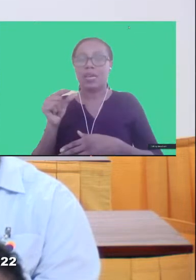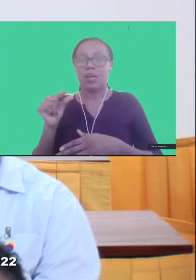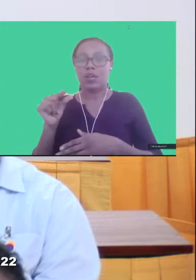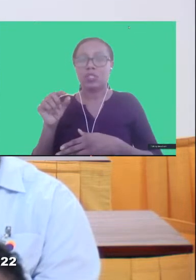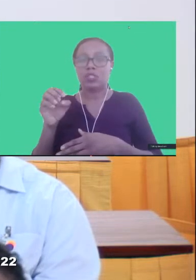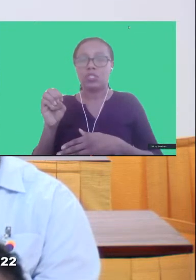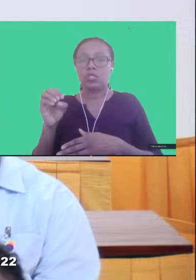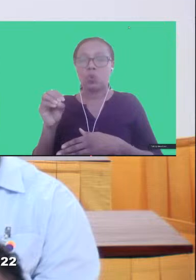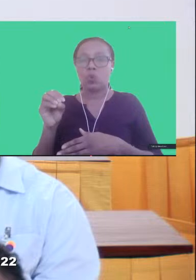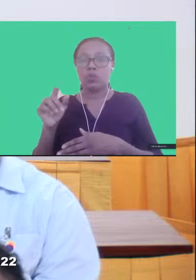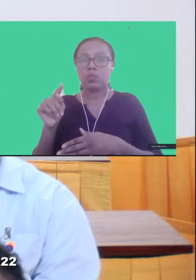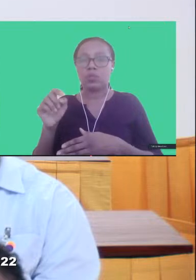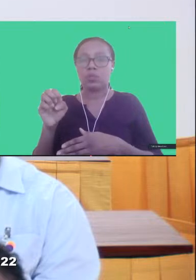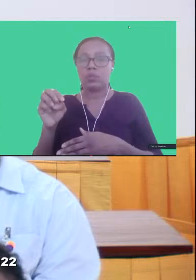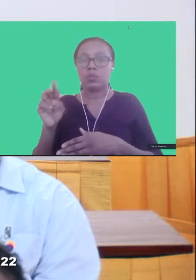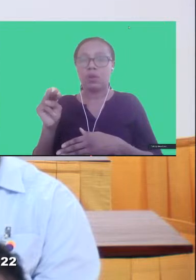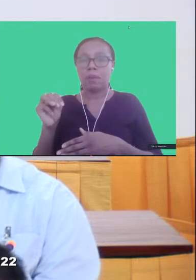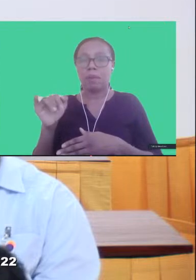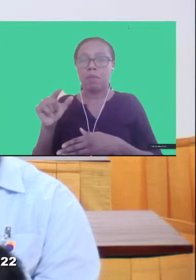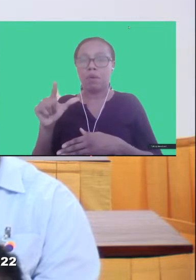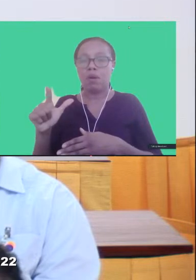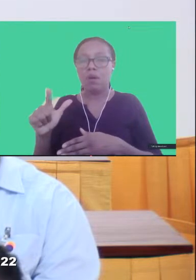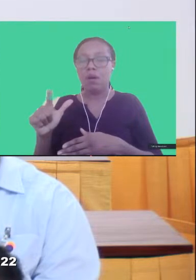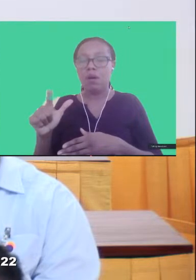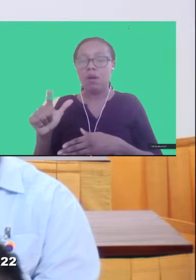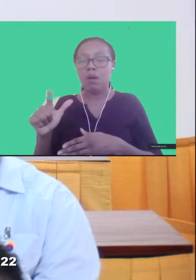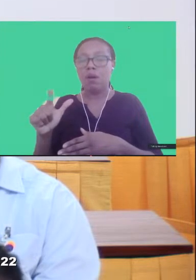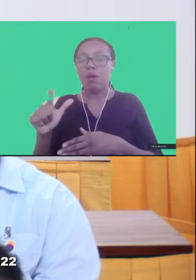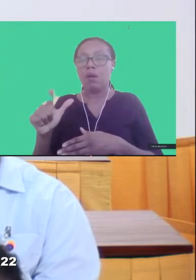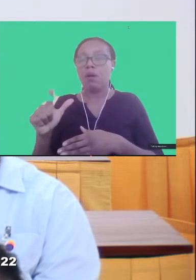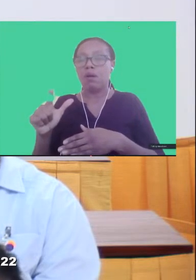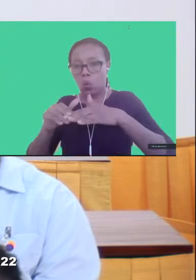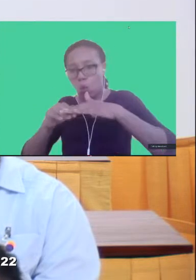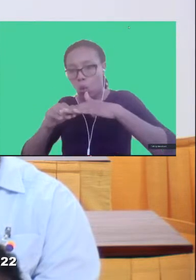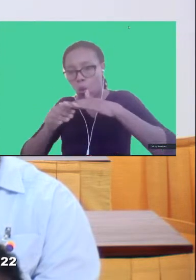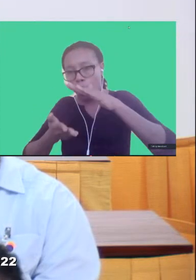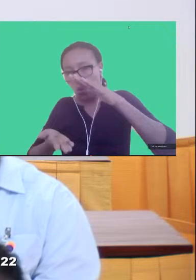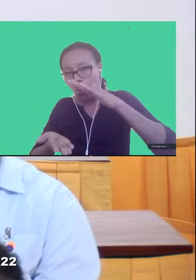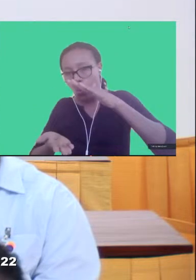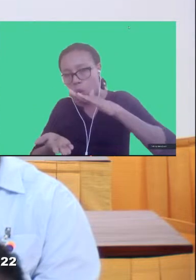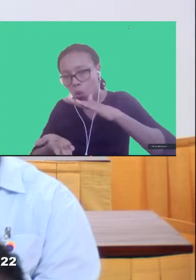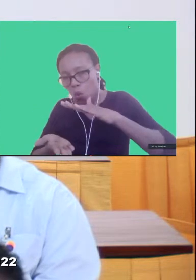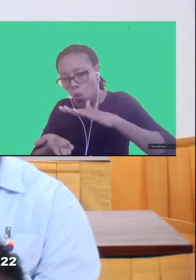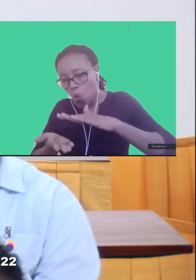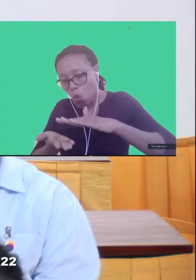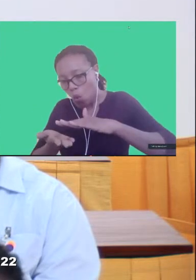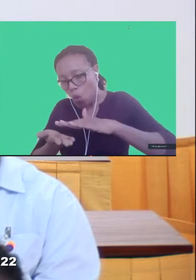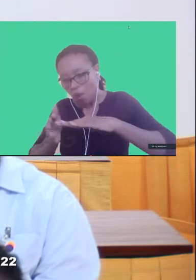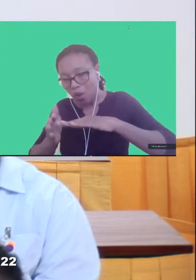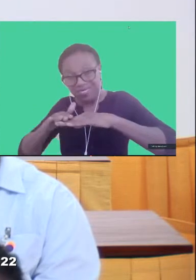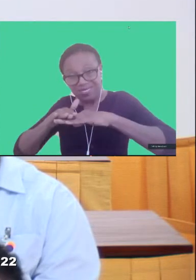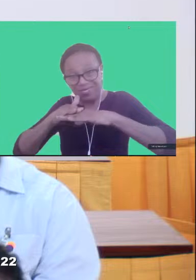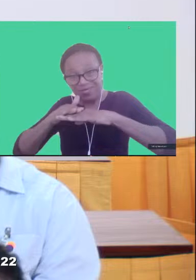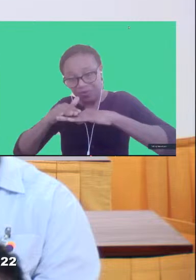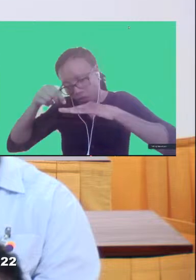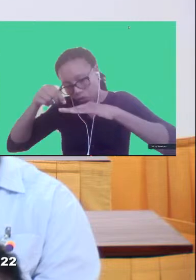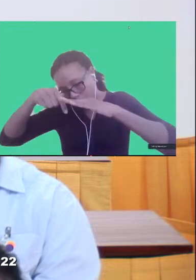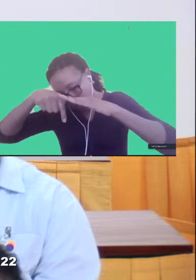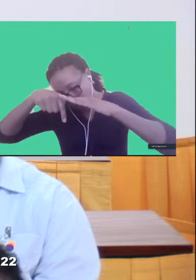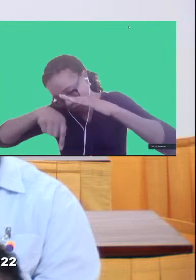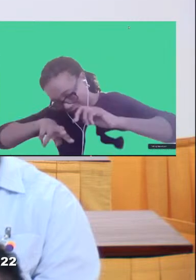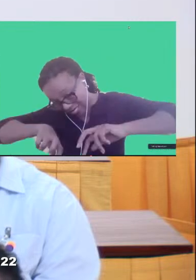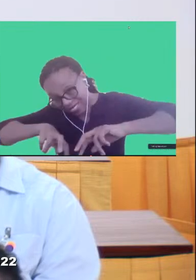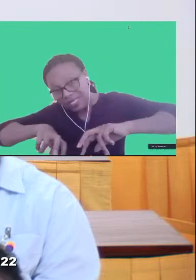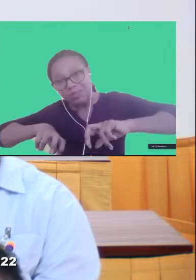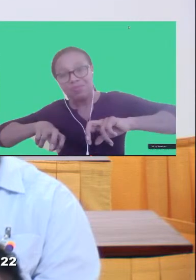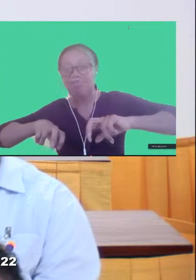go deeper below the surface. When compared to some of our neighbors in the smaller islands, in the Lesser Antilles, they have